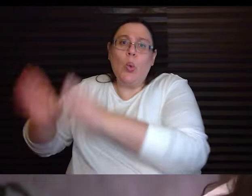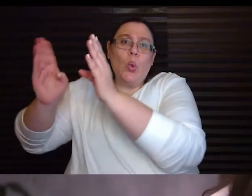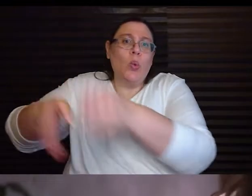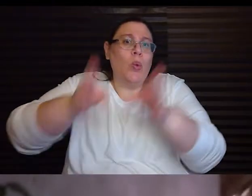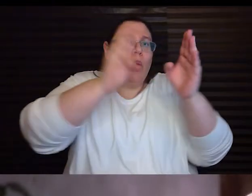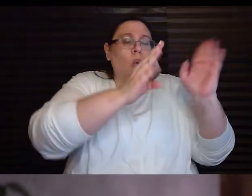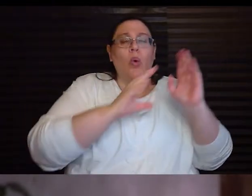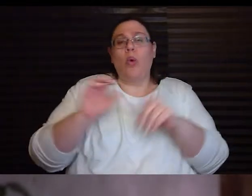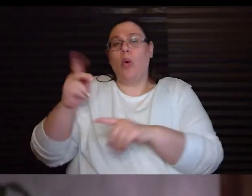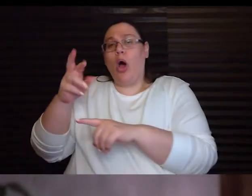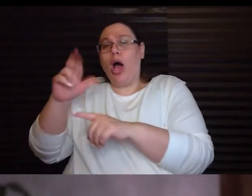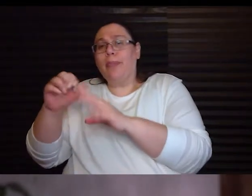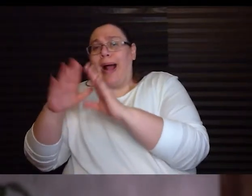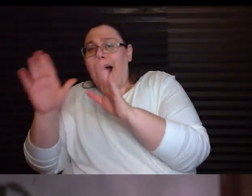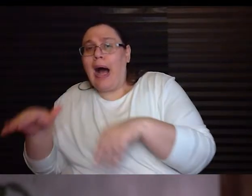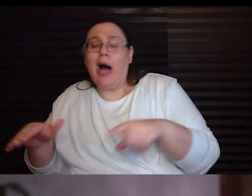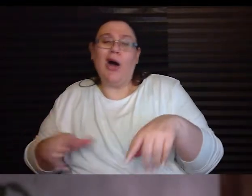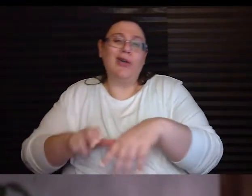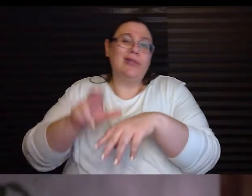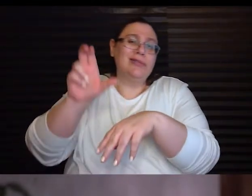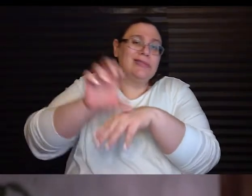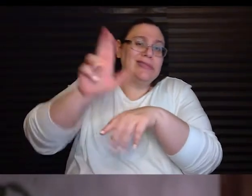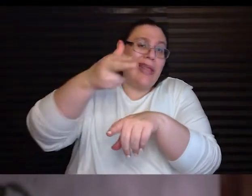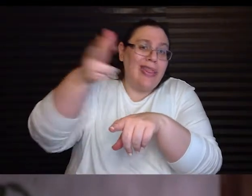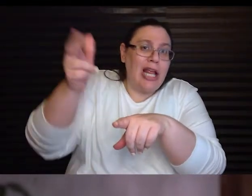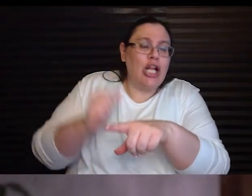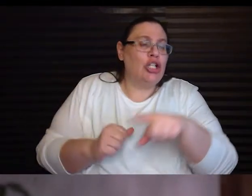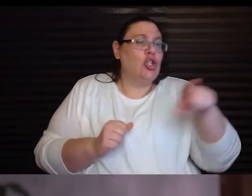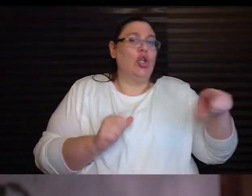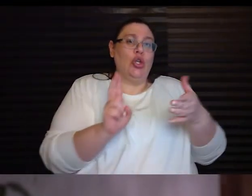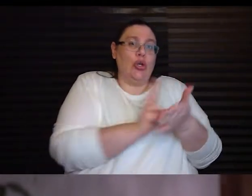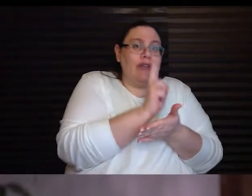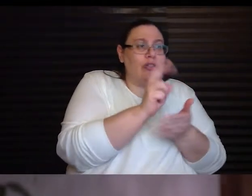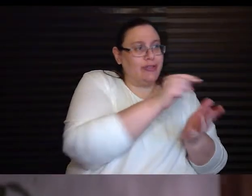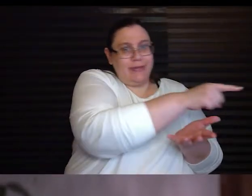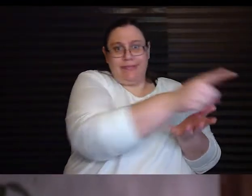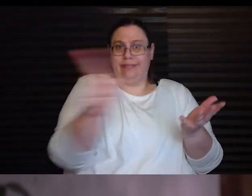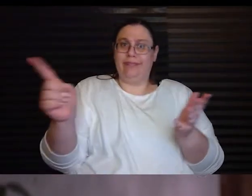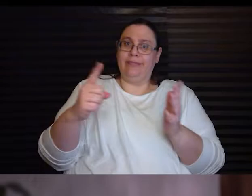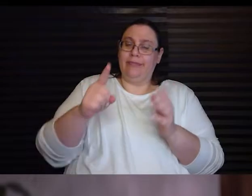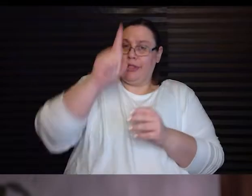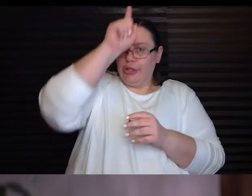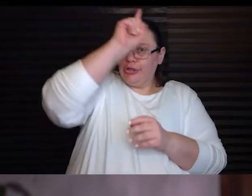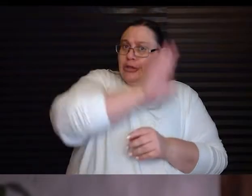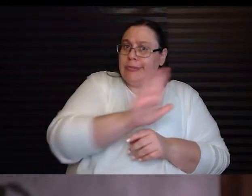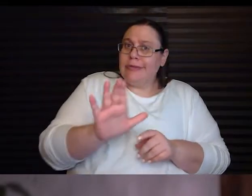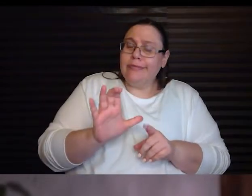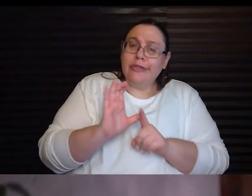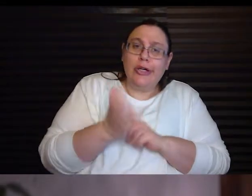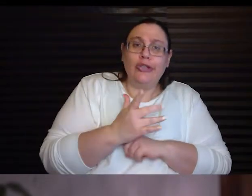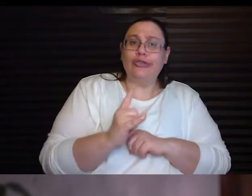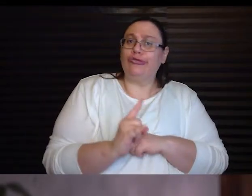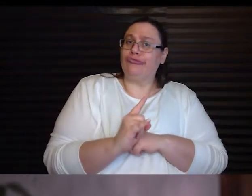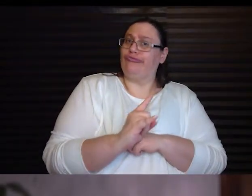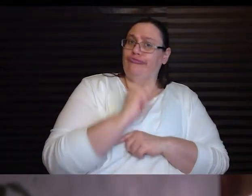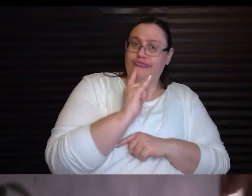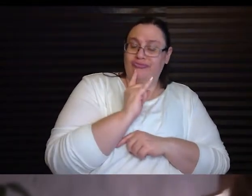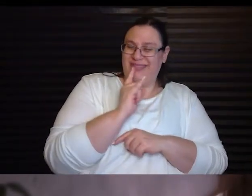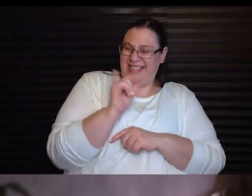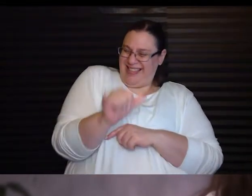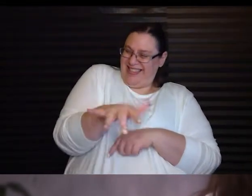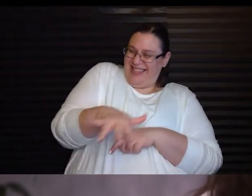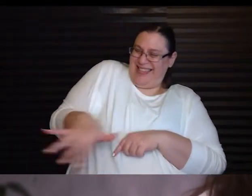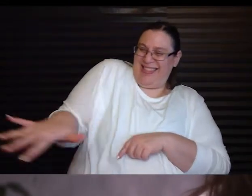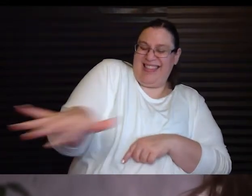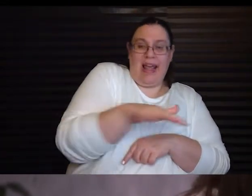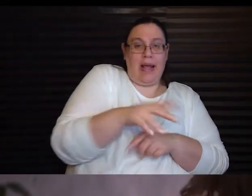the Opera House, a cathedral, the university, all symbols of German culture and sophistication. It was on that